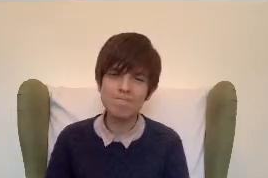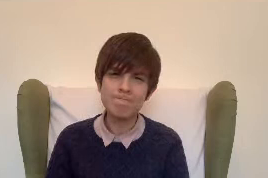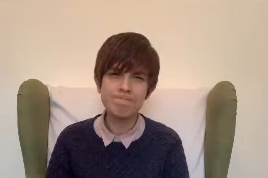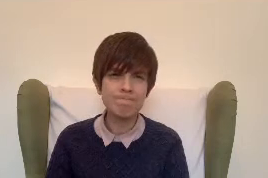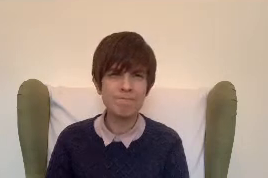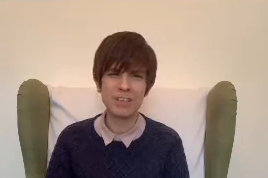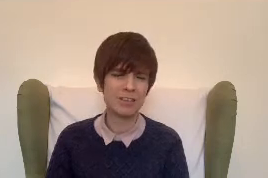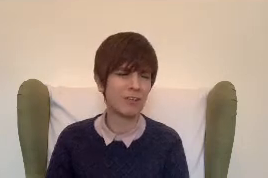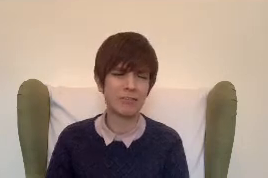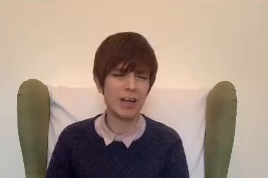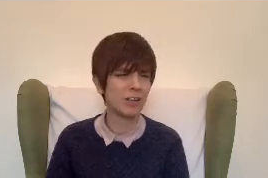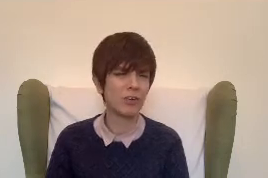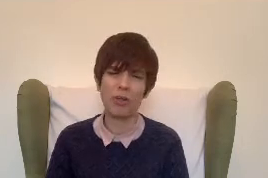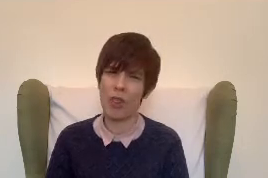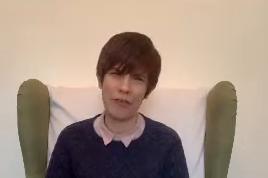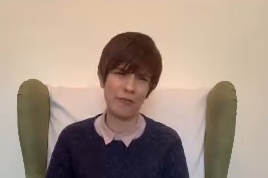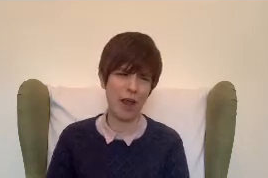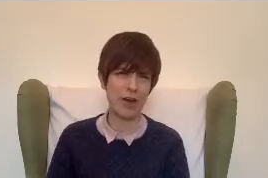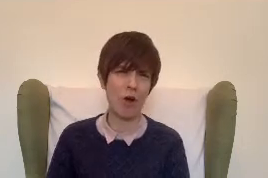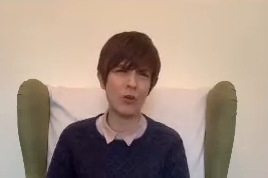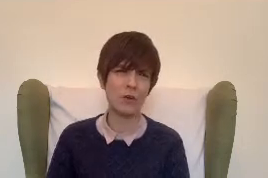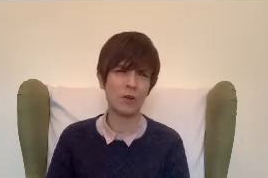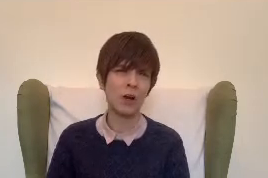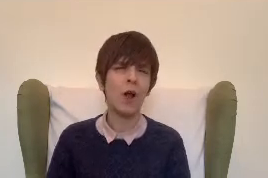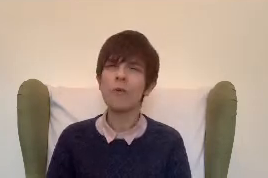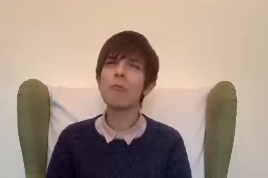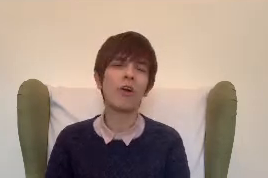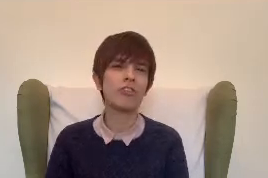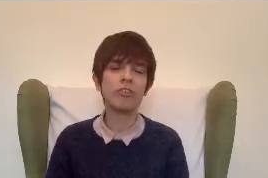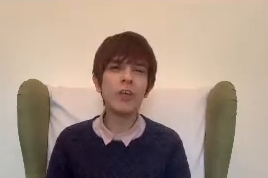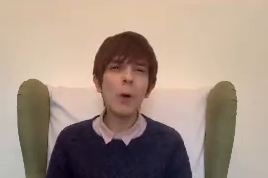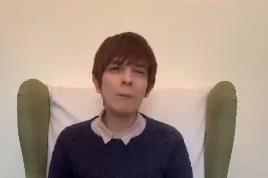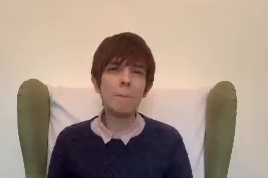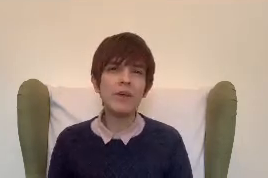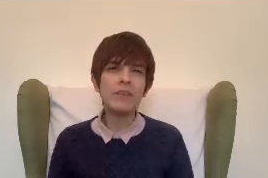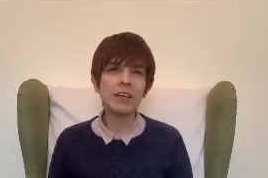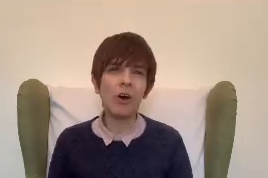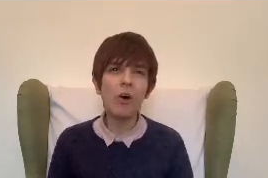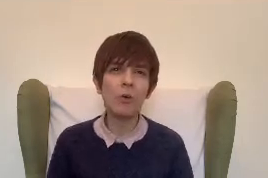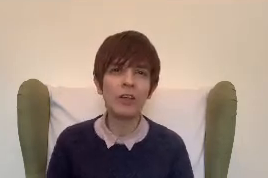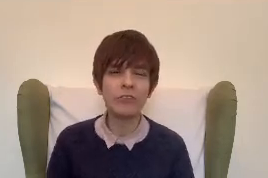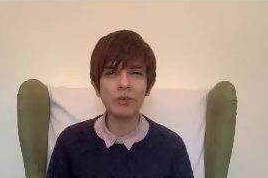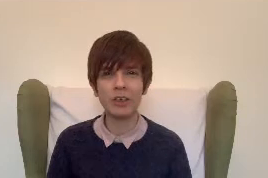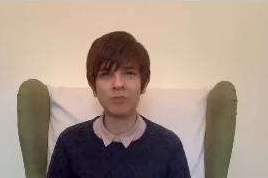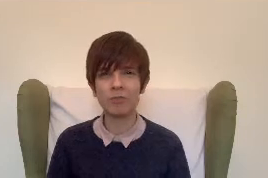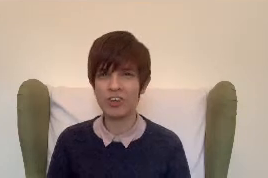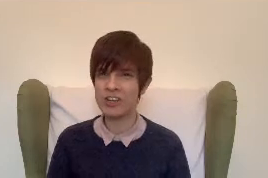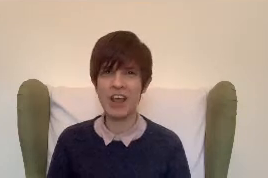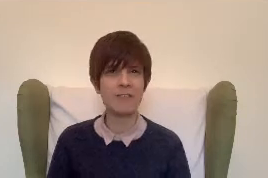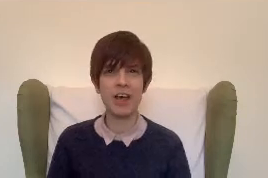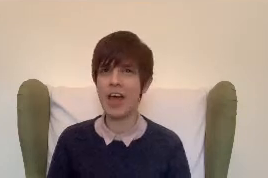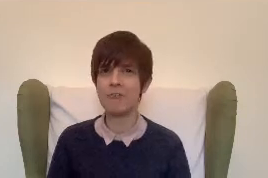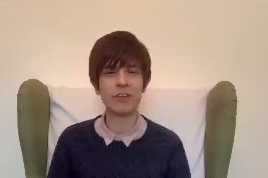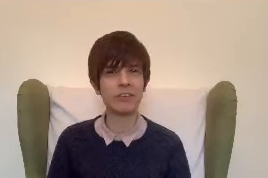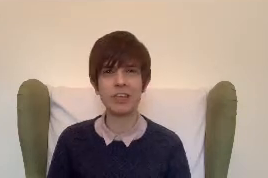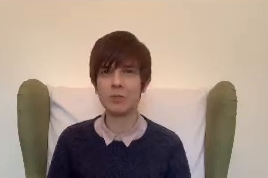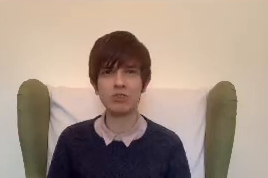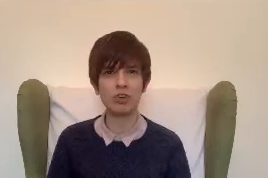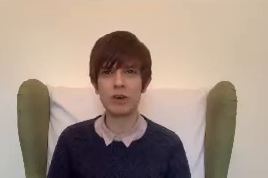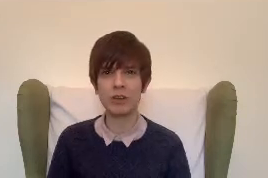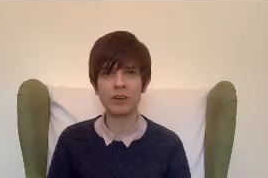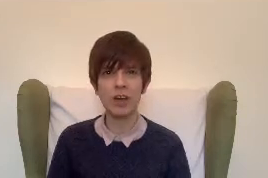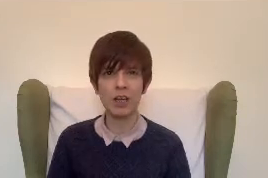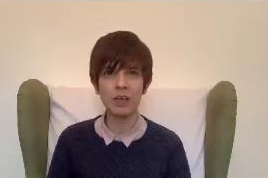bed. Little Red Riding Hood thought, "That's very odd. Grandma is usually up and busy and always doing. She never ever